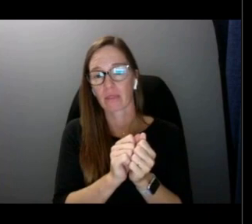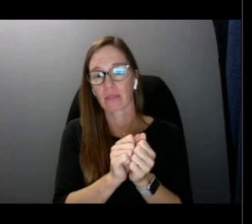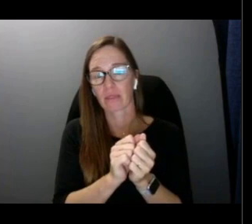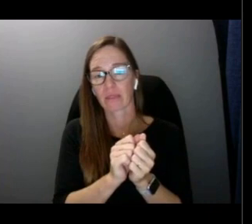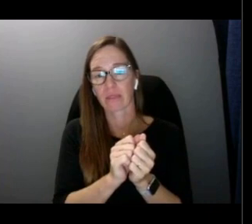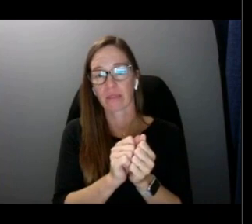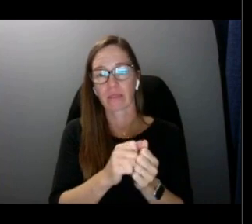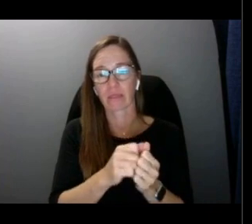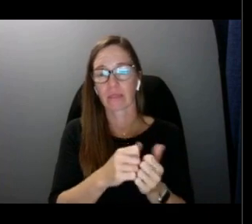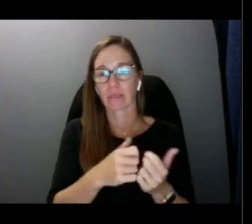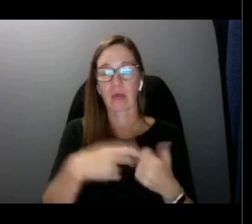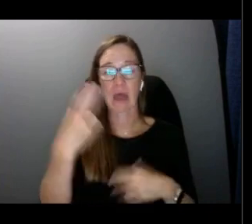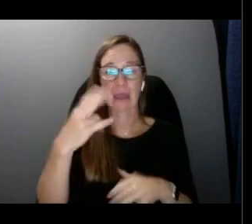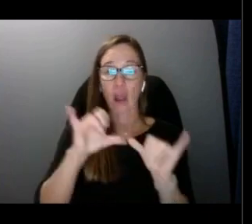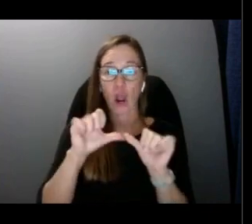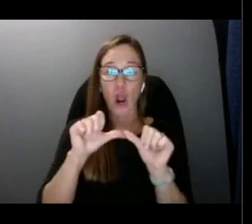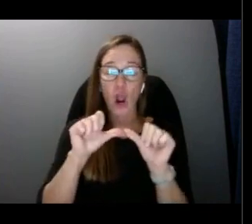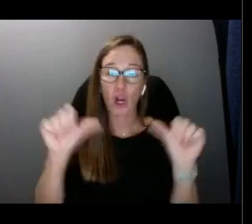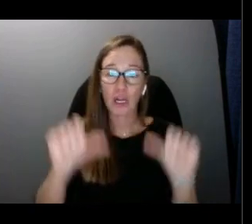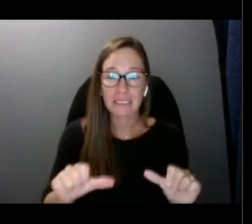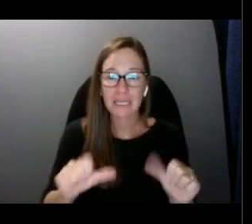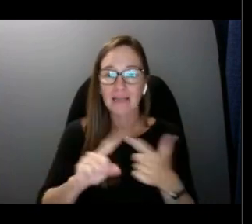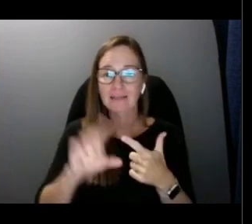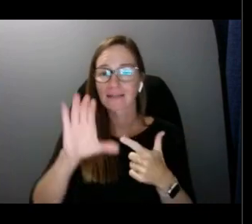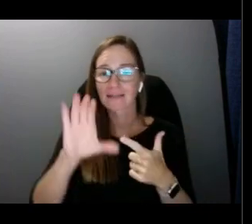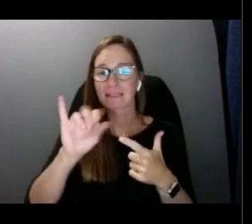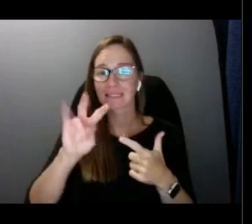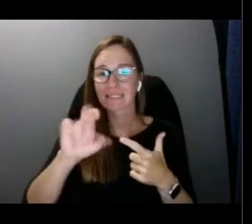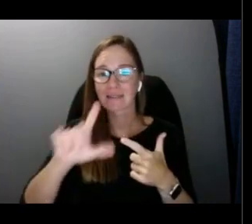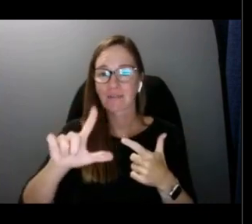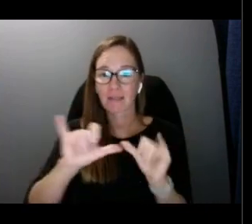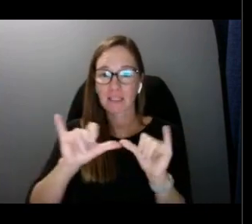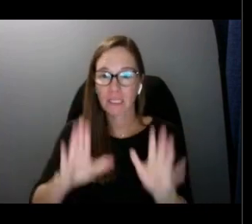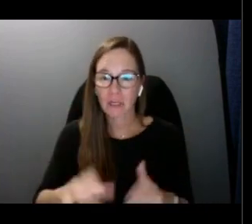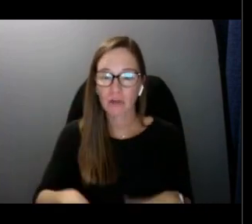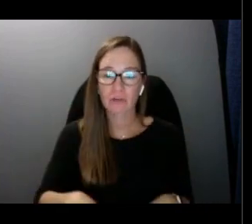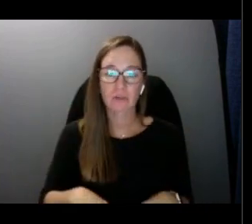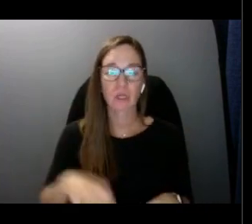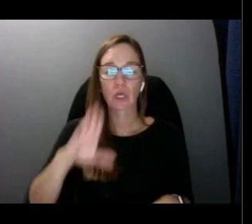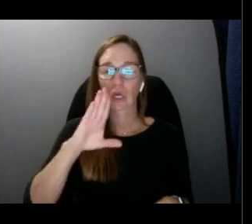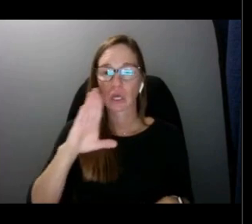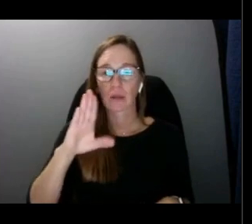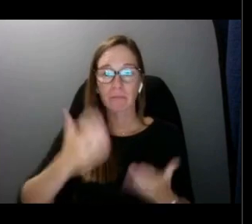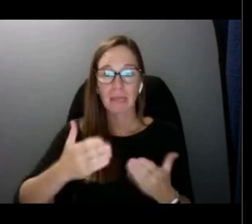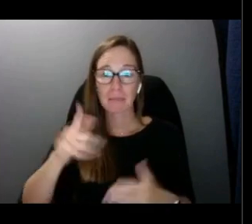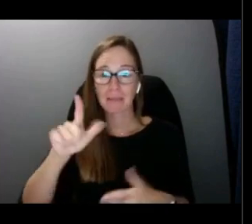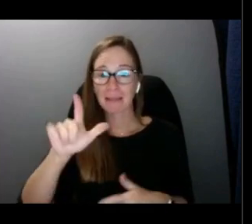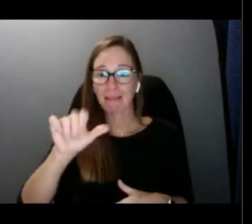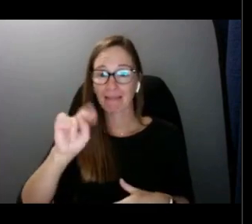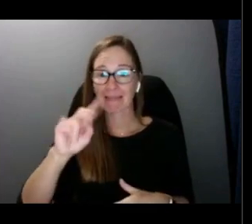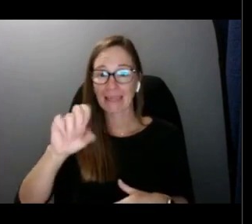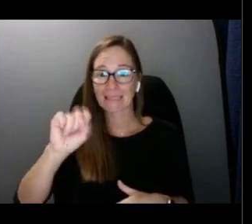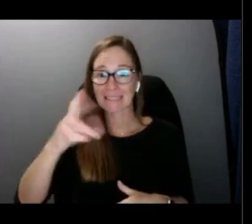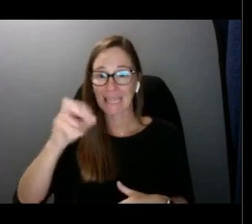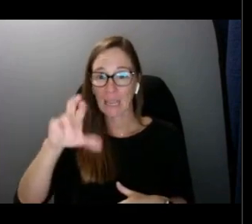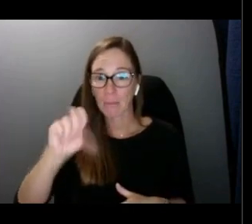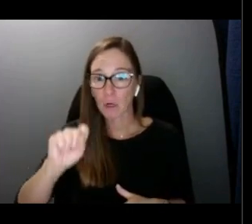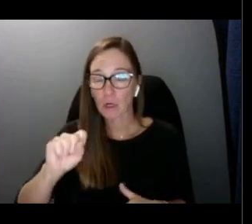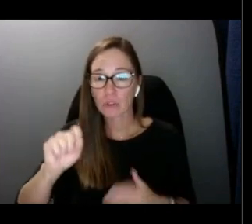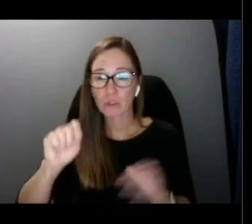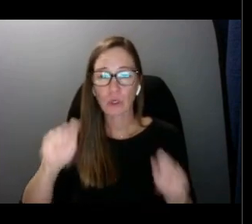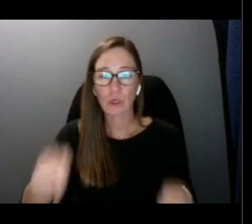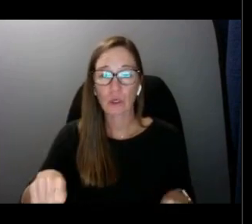high end would be architects or civil engineers. It could be landscapers, uh,